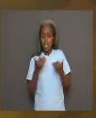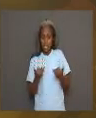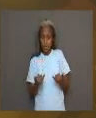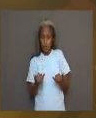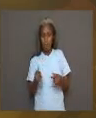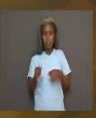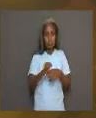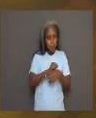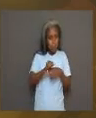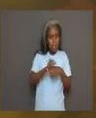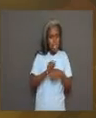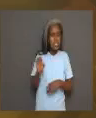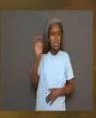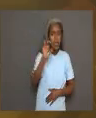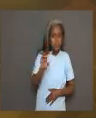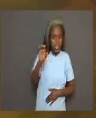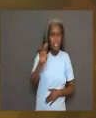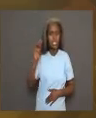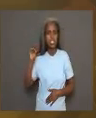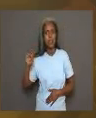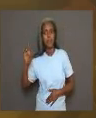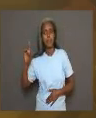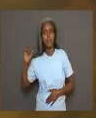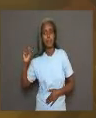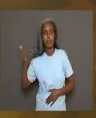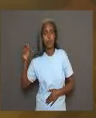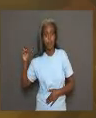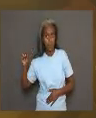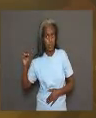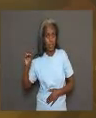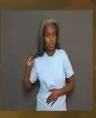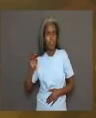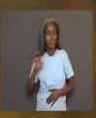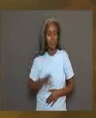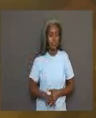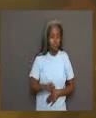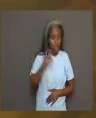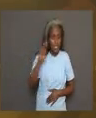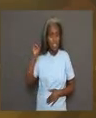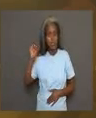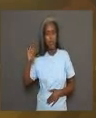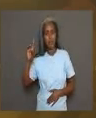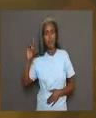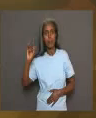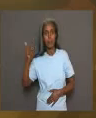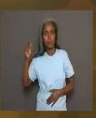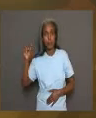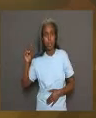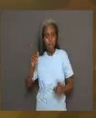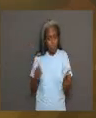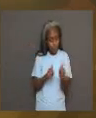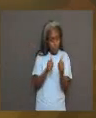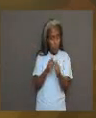us practice finding the median. To find the median, we must